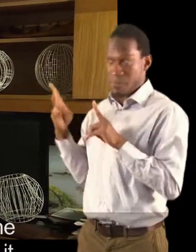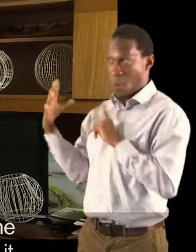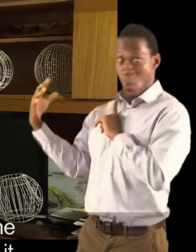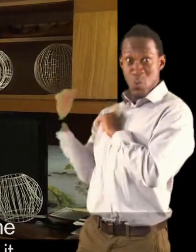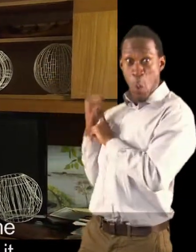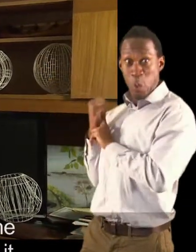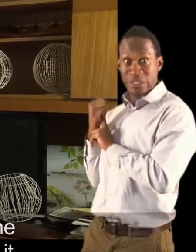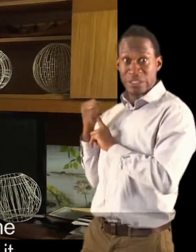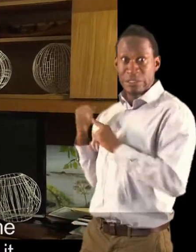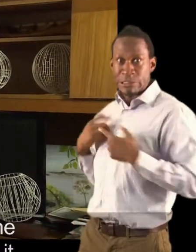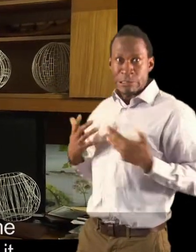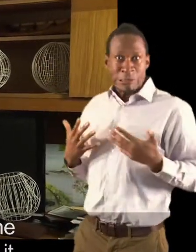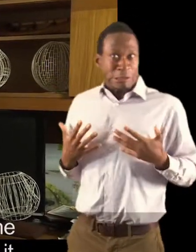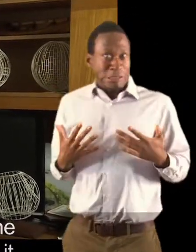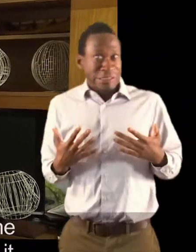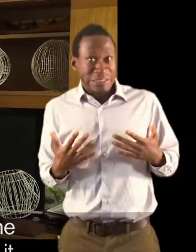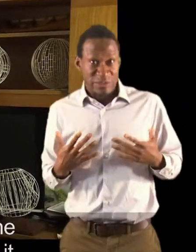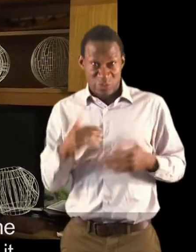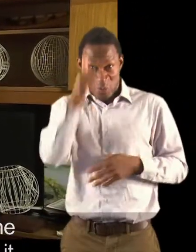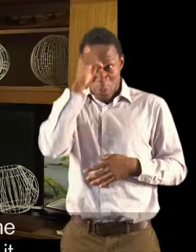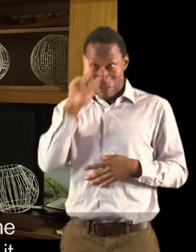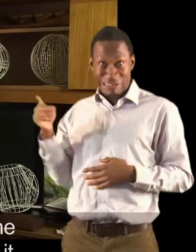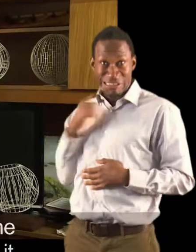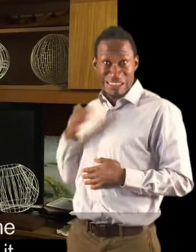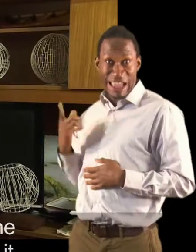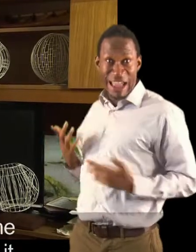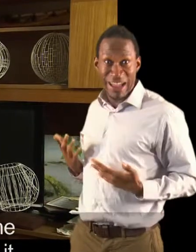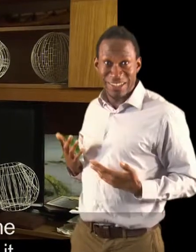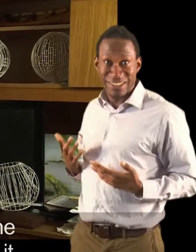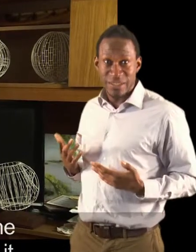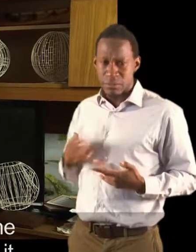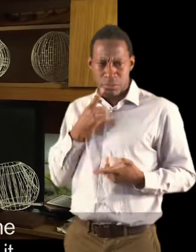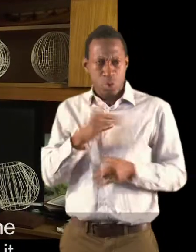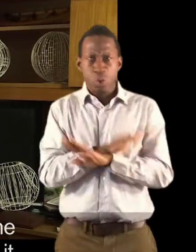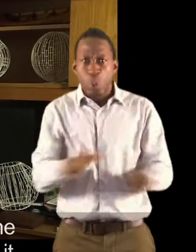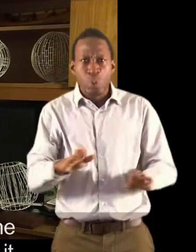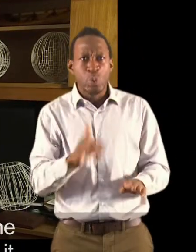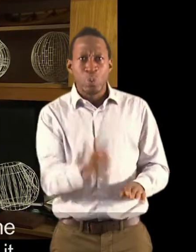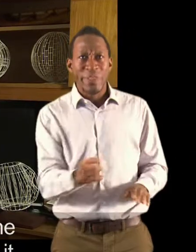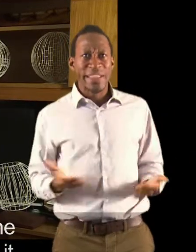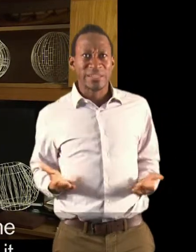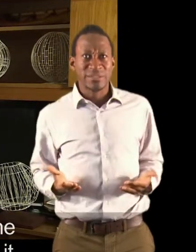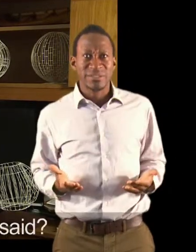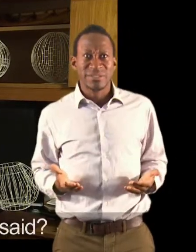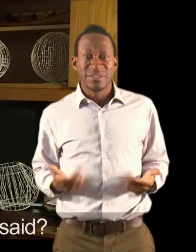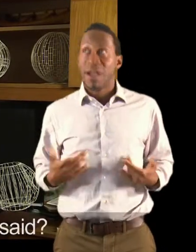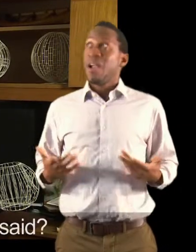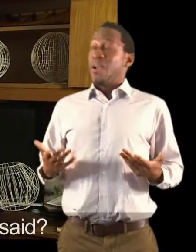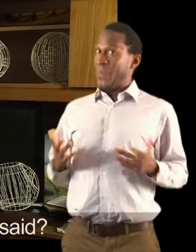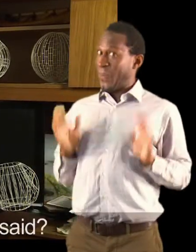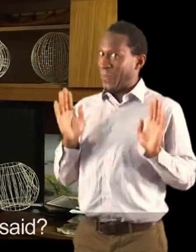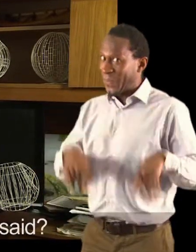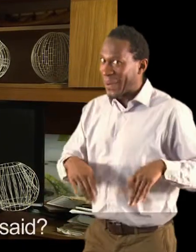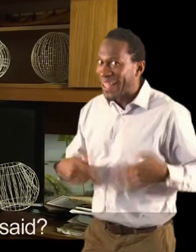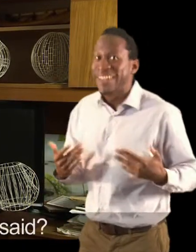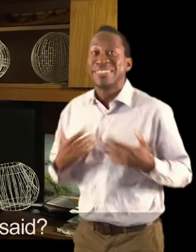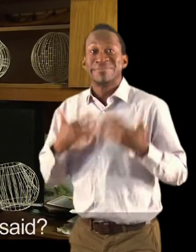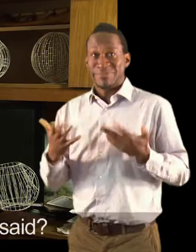And you know, the staff caught us doing it. Well, I'm very pleased to hear that. Do you know what they